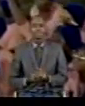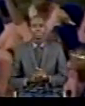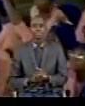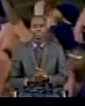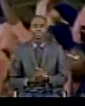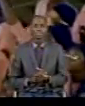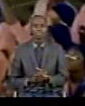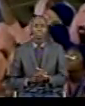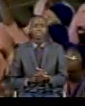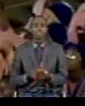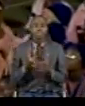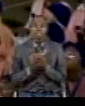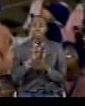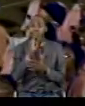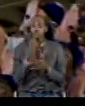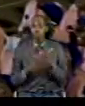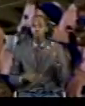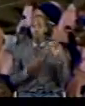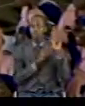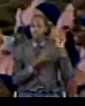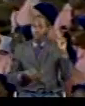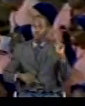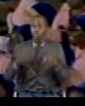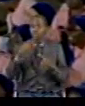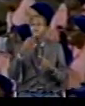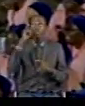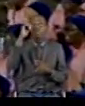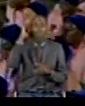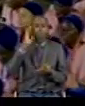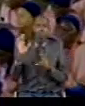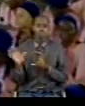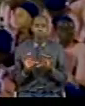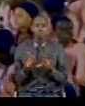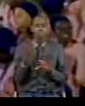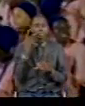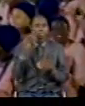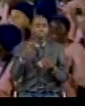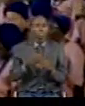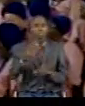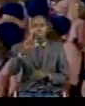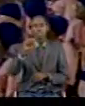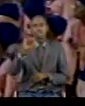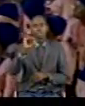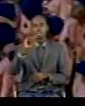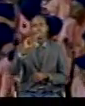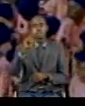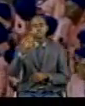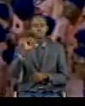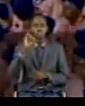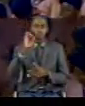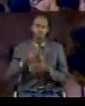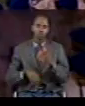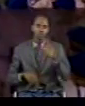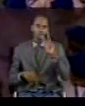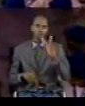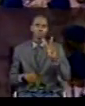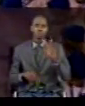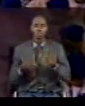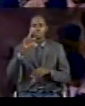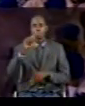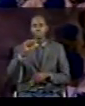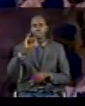That's what the Lord said he will do. Look at Titus, reading from chapter 2 and reading